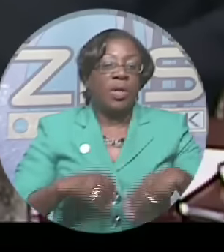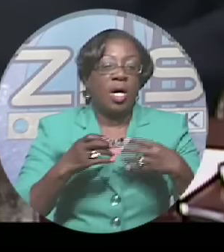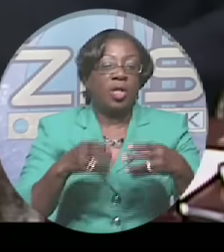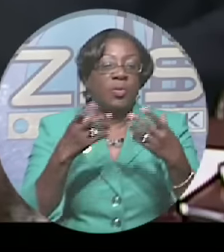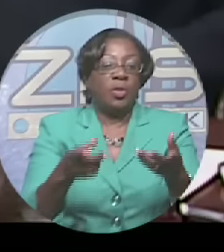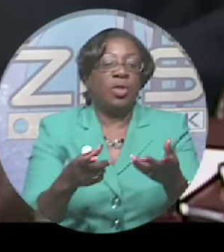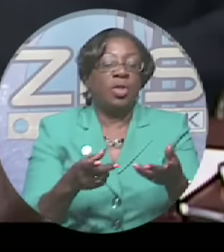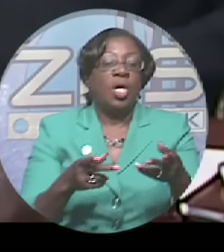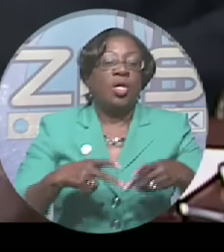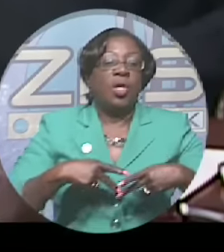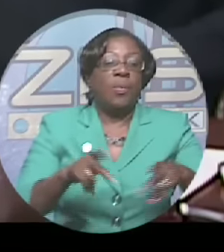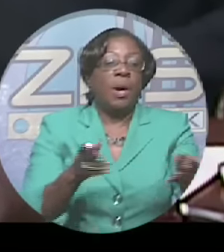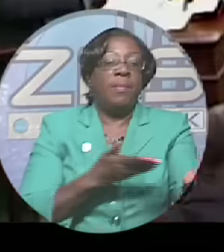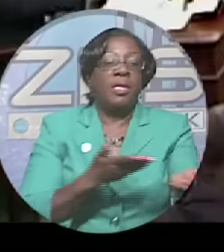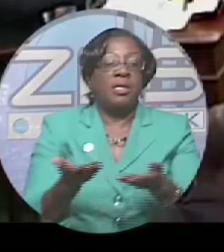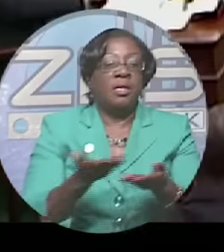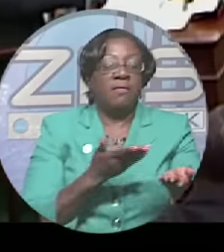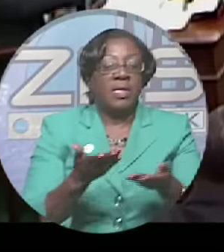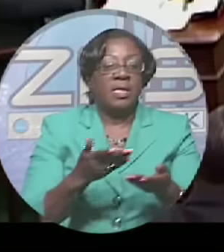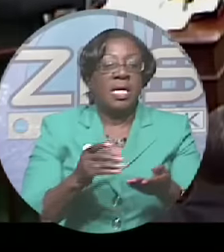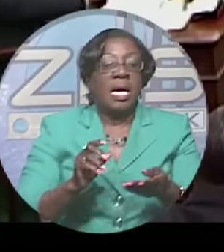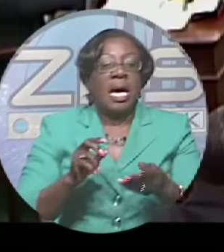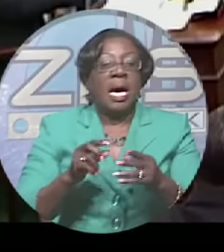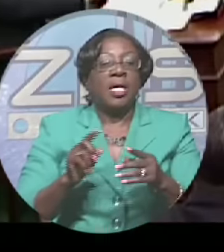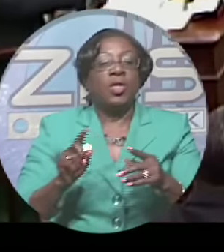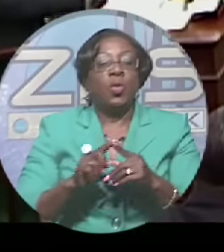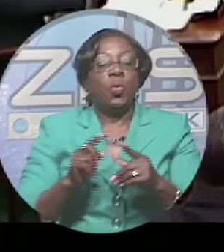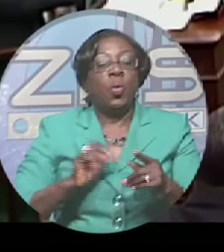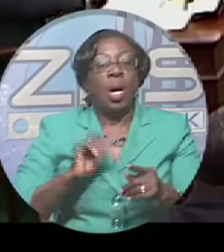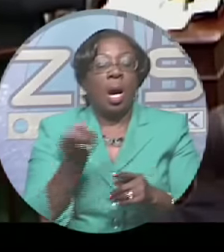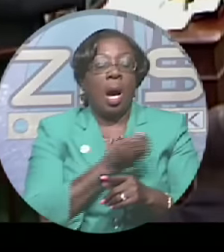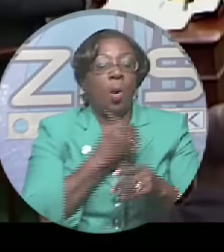country. They are deserving.